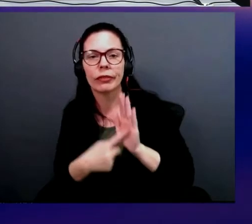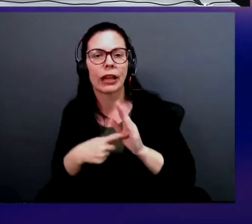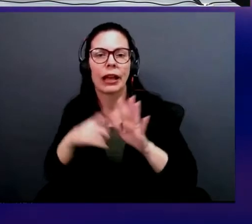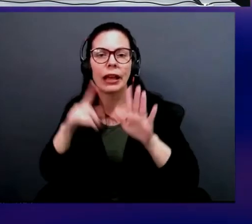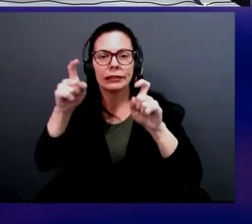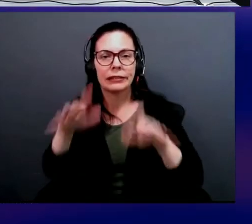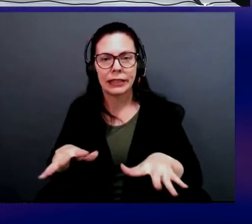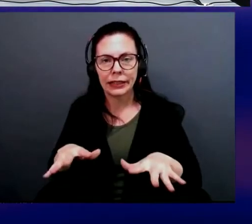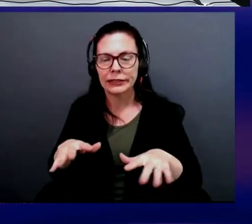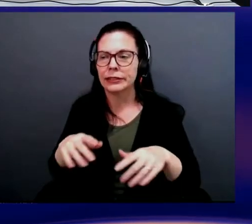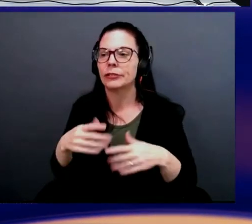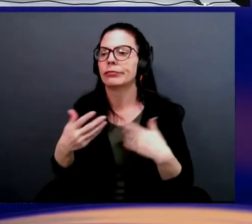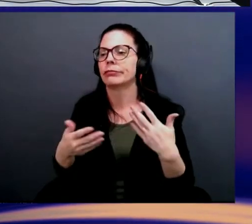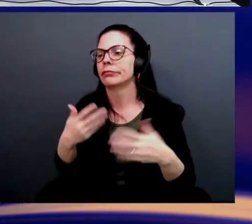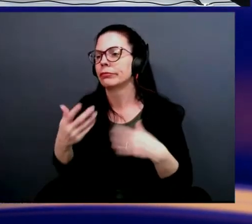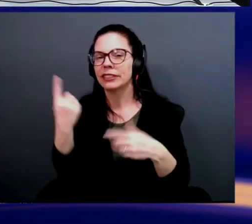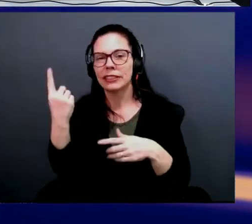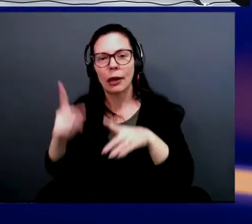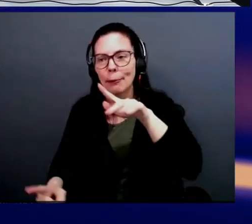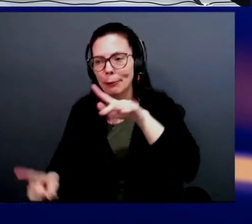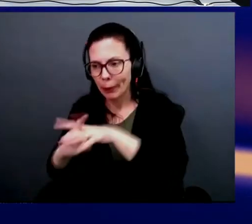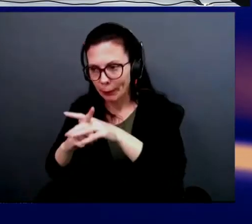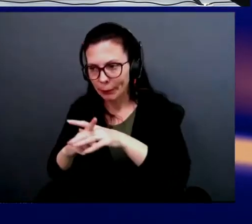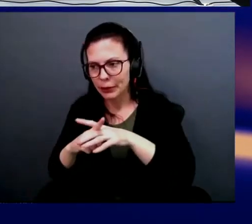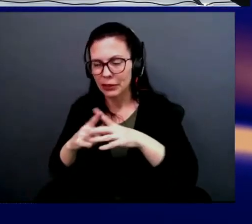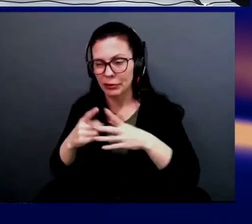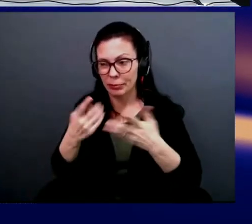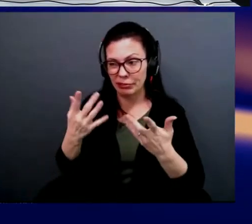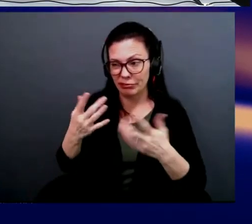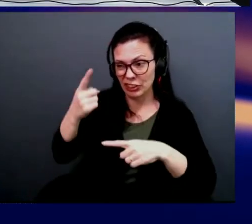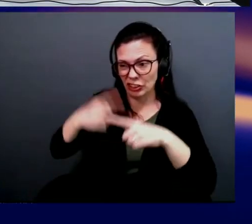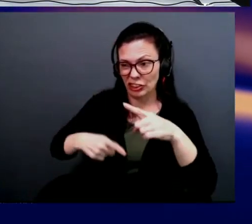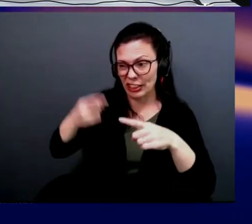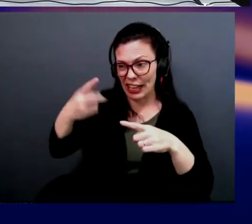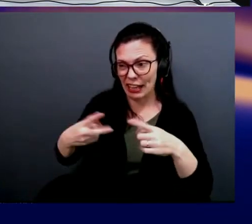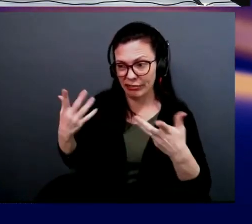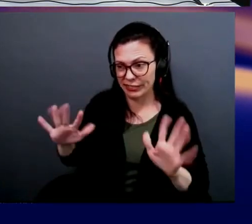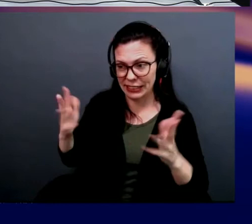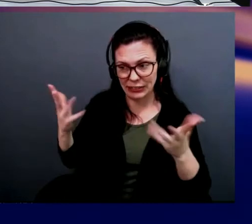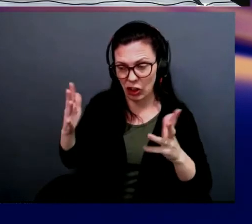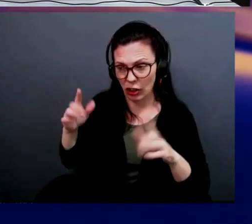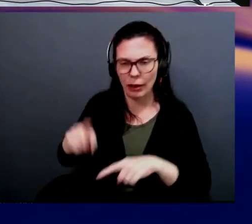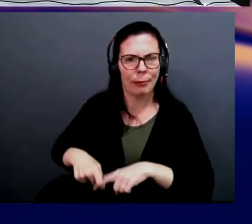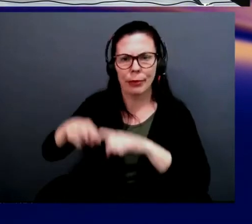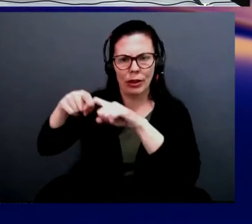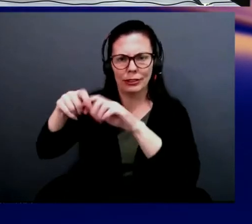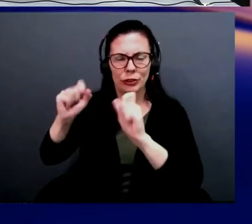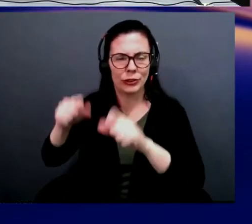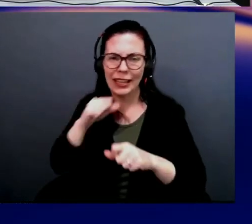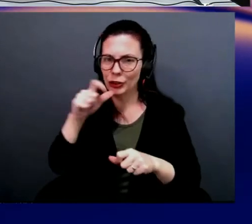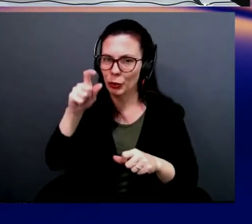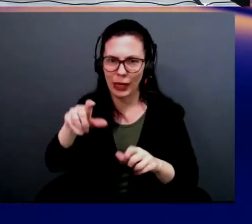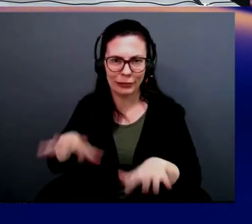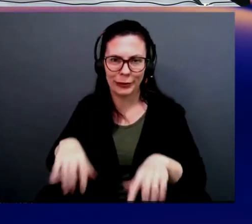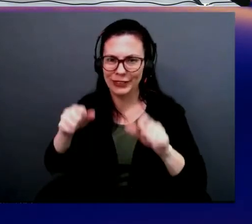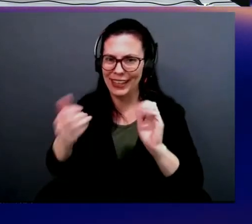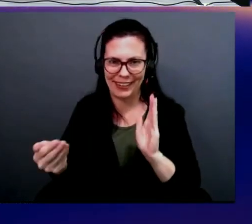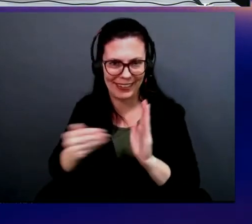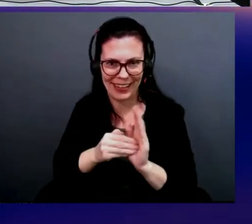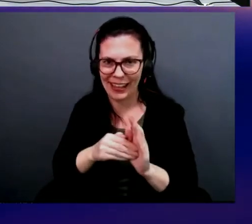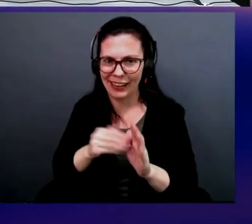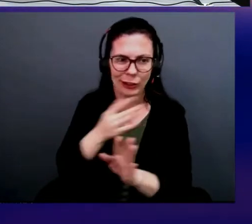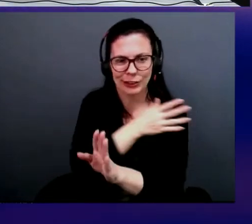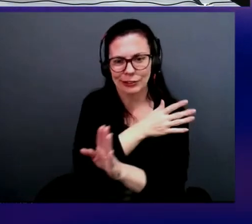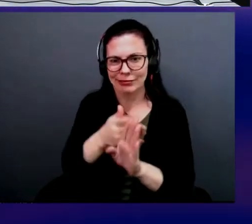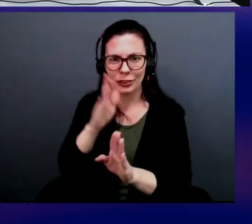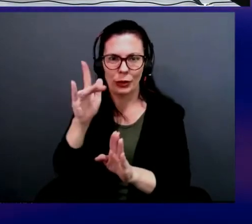comes up, you can pause it and come back. You don't have to re-answer those 25 questions that you had already answered. Oh, got it, got it. Yeah, that's like a really important thing